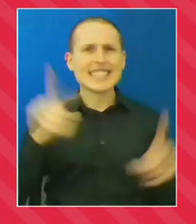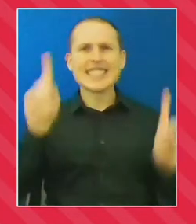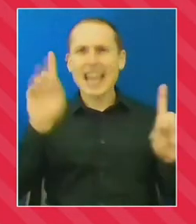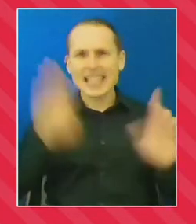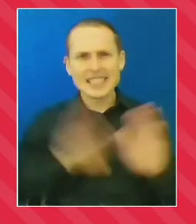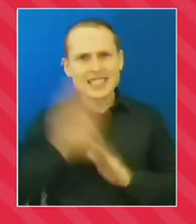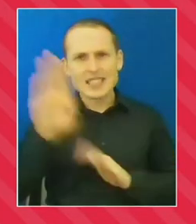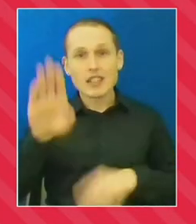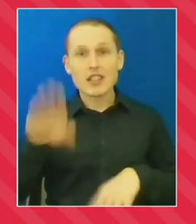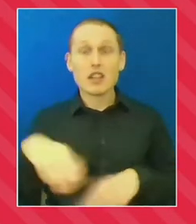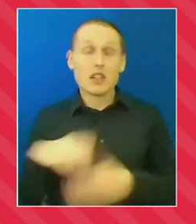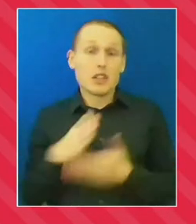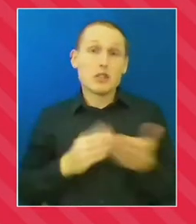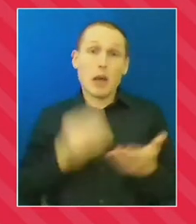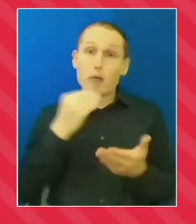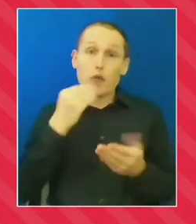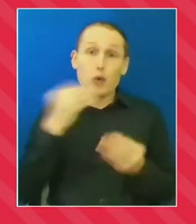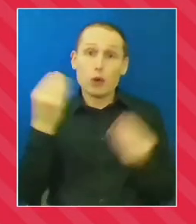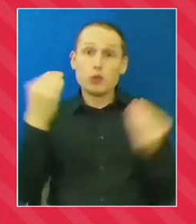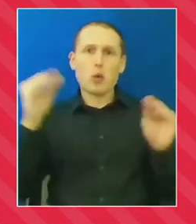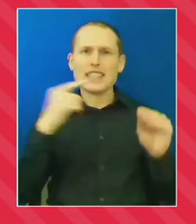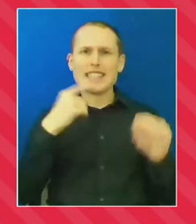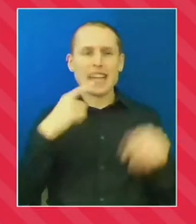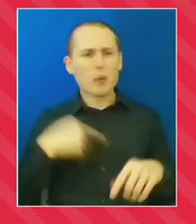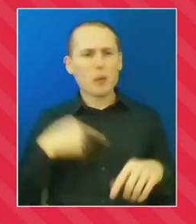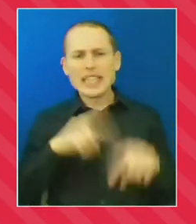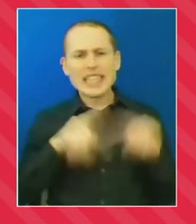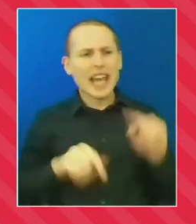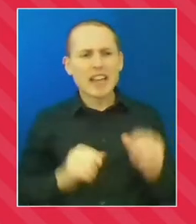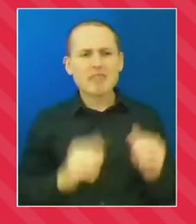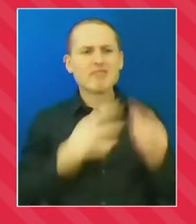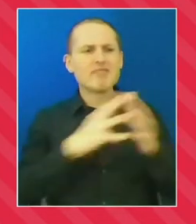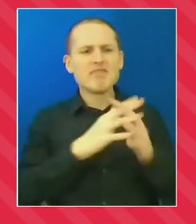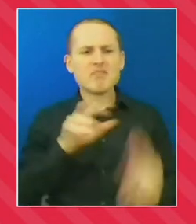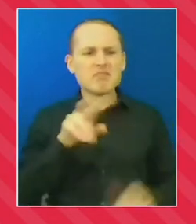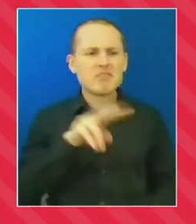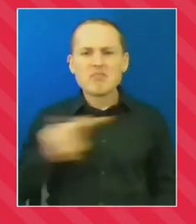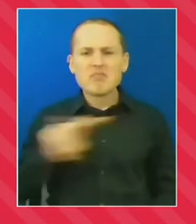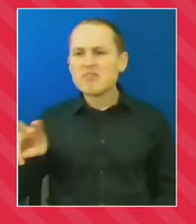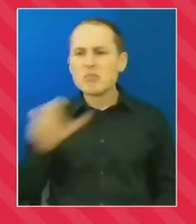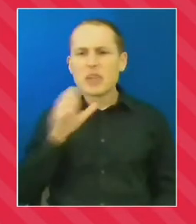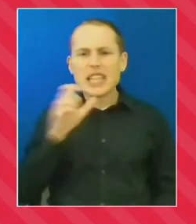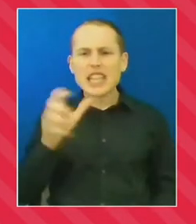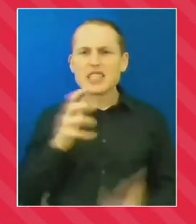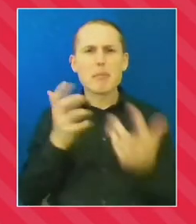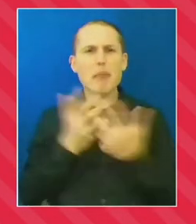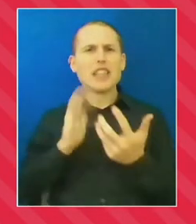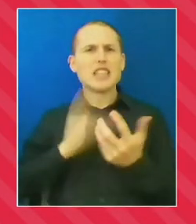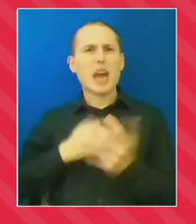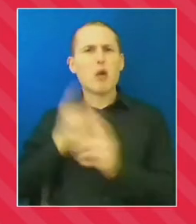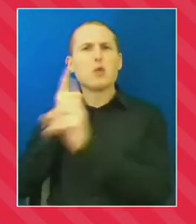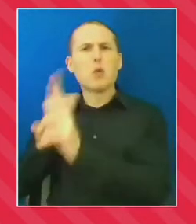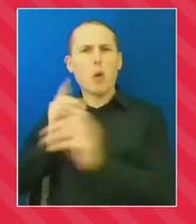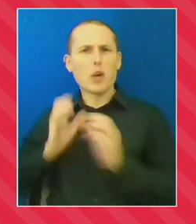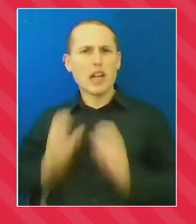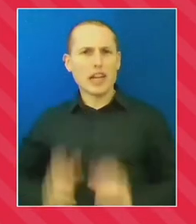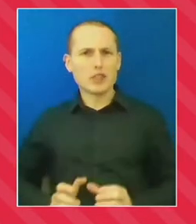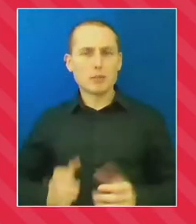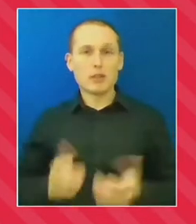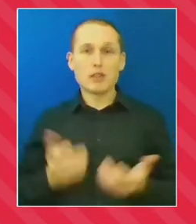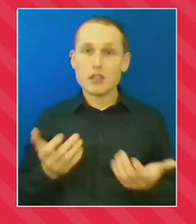decide we just can't last because it doesn't look like a certain demographic. But the truth is that we come from a culture